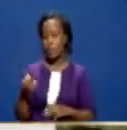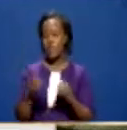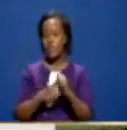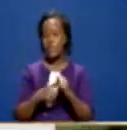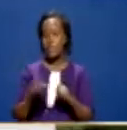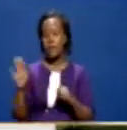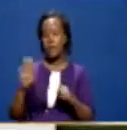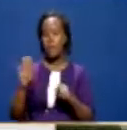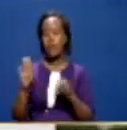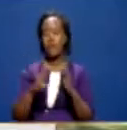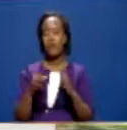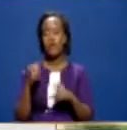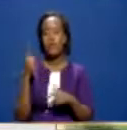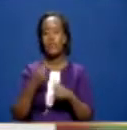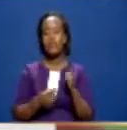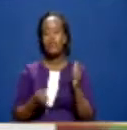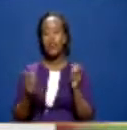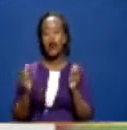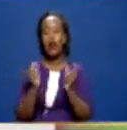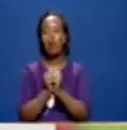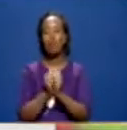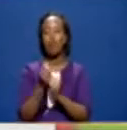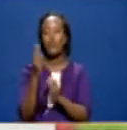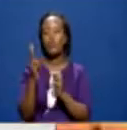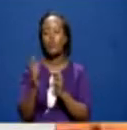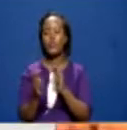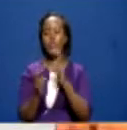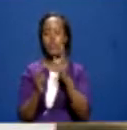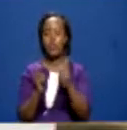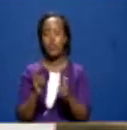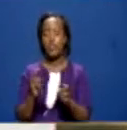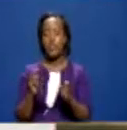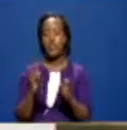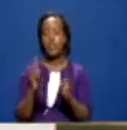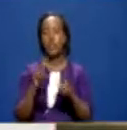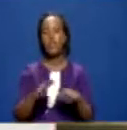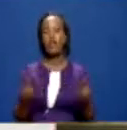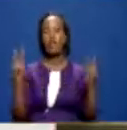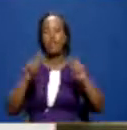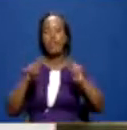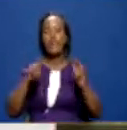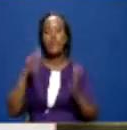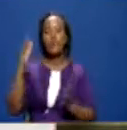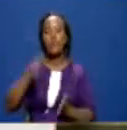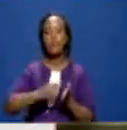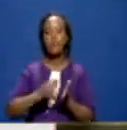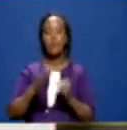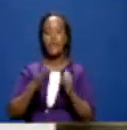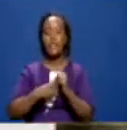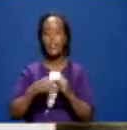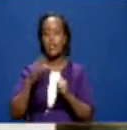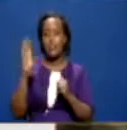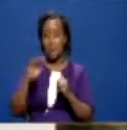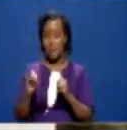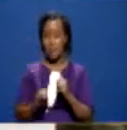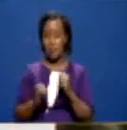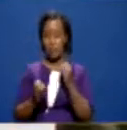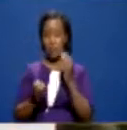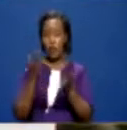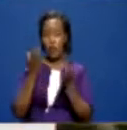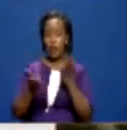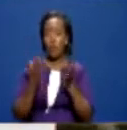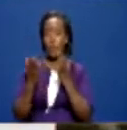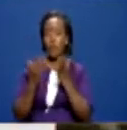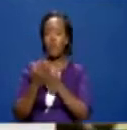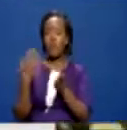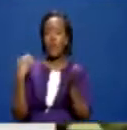that ended October 2020, with the value dropping by 8% compared with the previous year, coming in third after Belgium, which